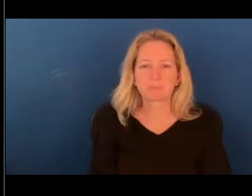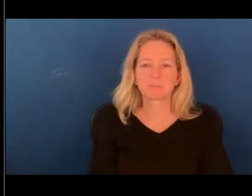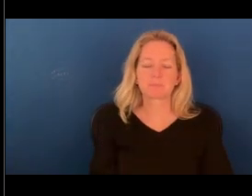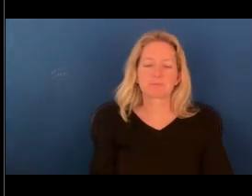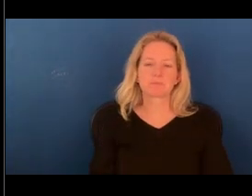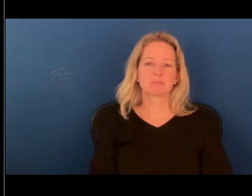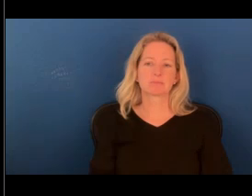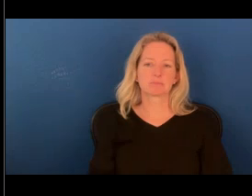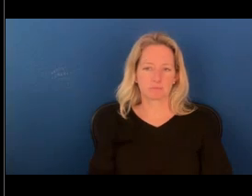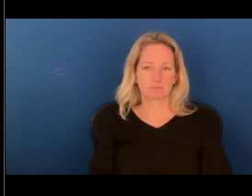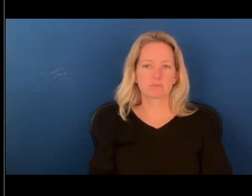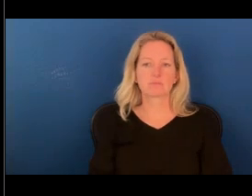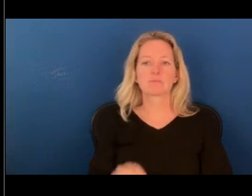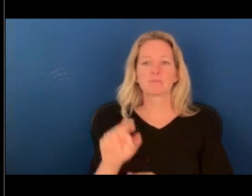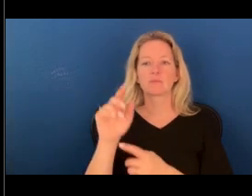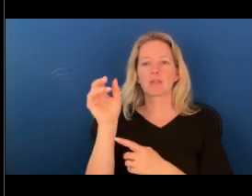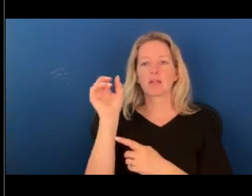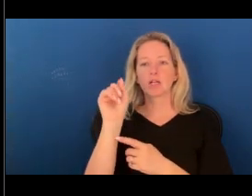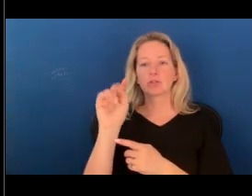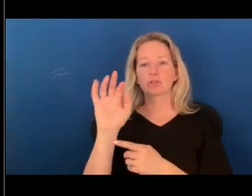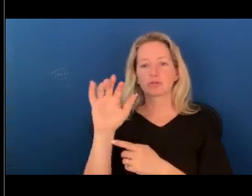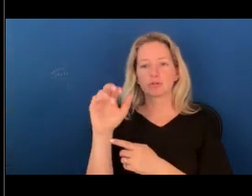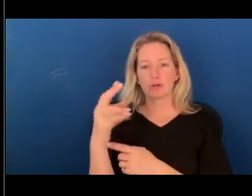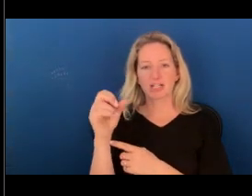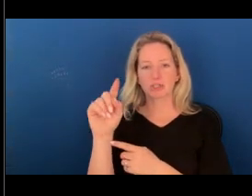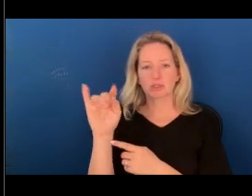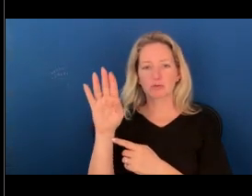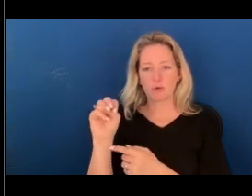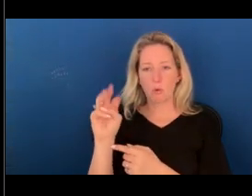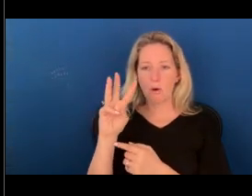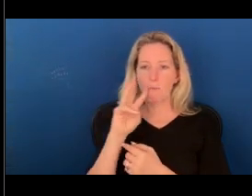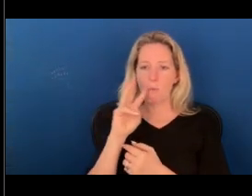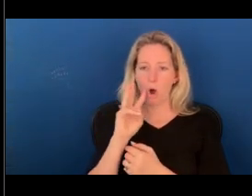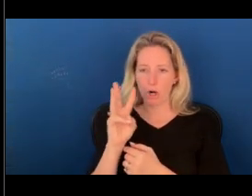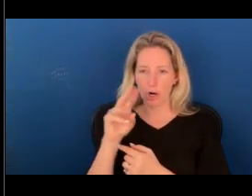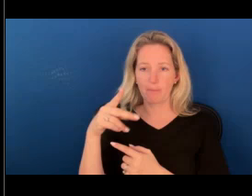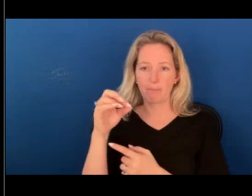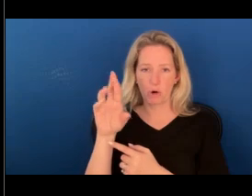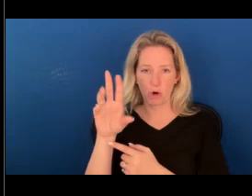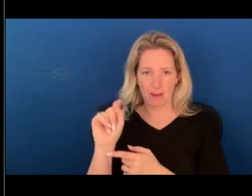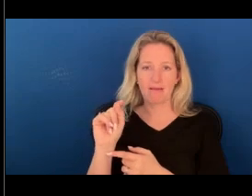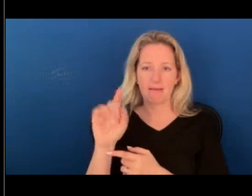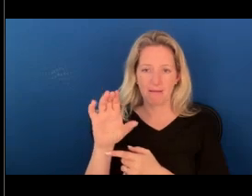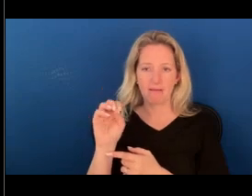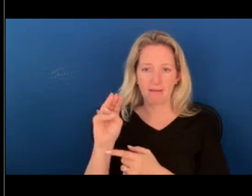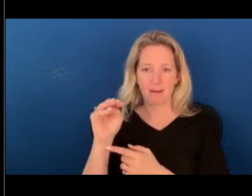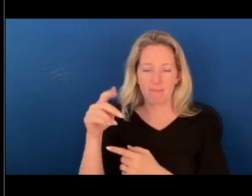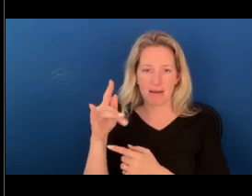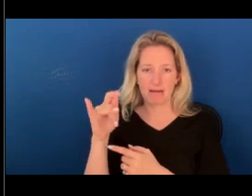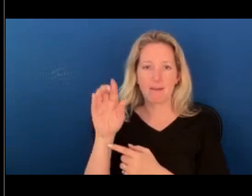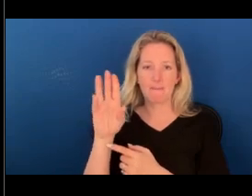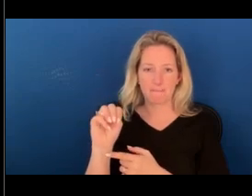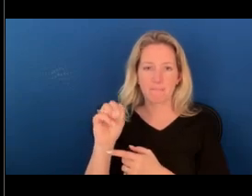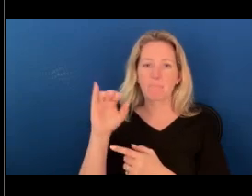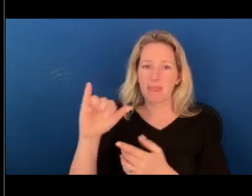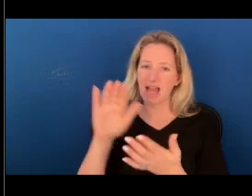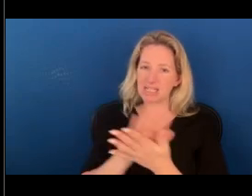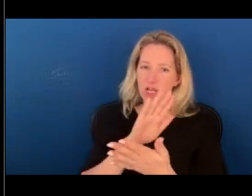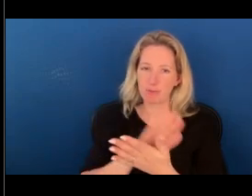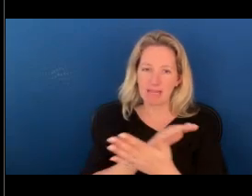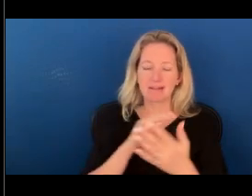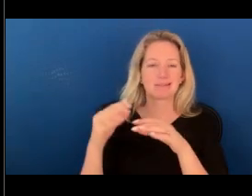The Trash Stormwater Permit Compendium was released in April 2021 and is posted on our website. This document provides guidance on